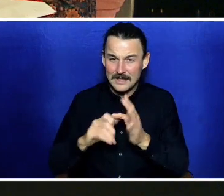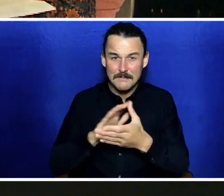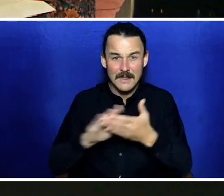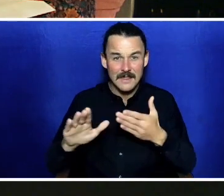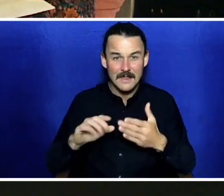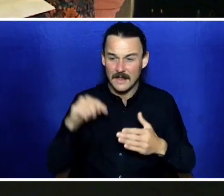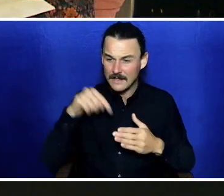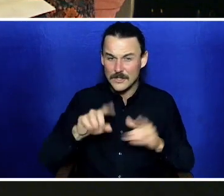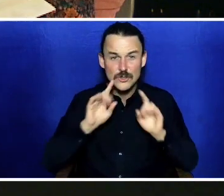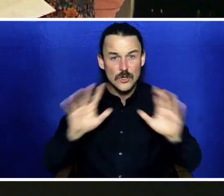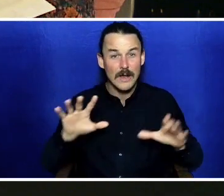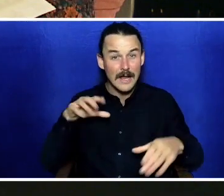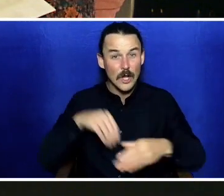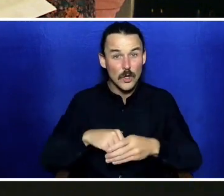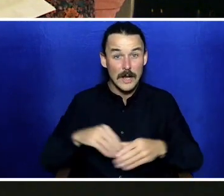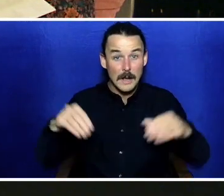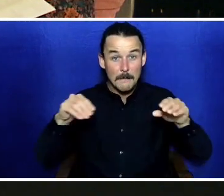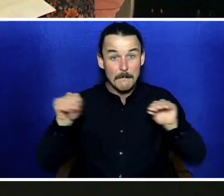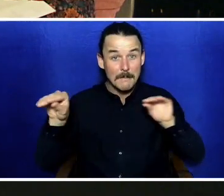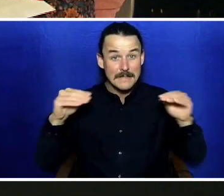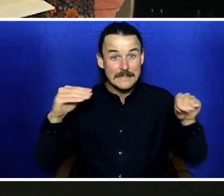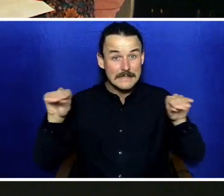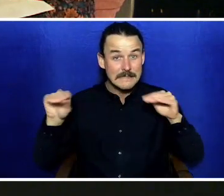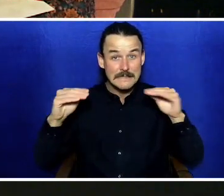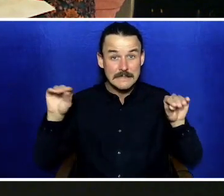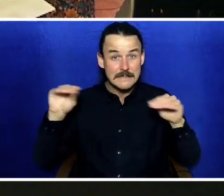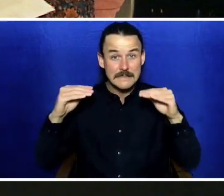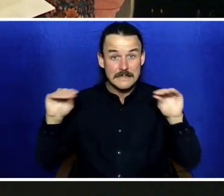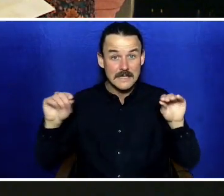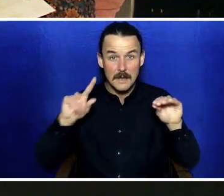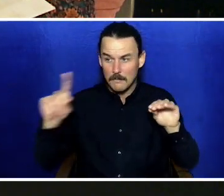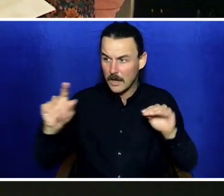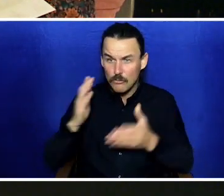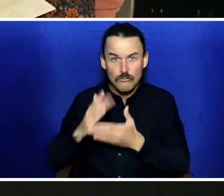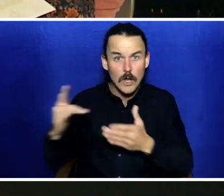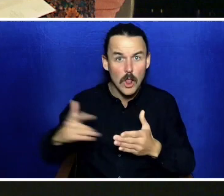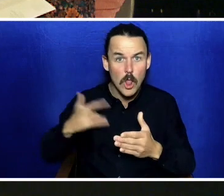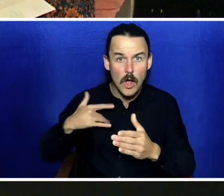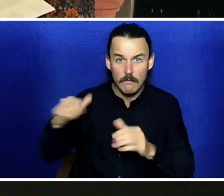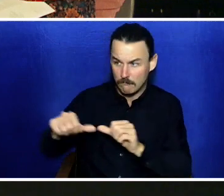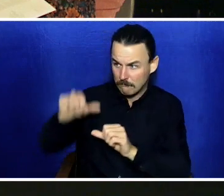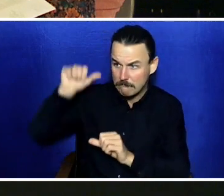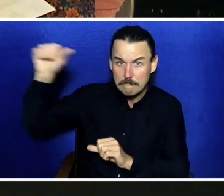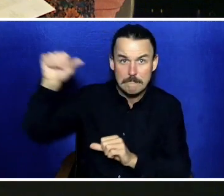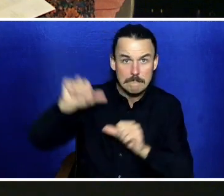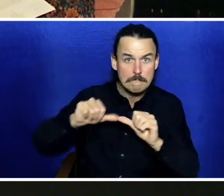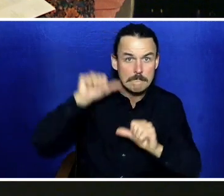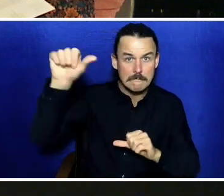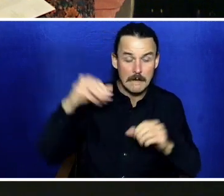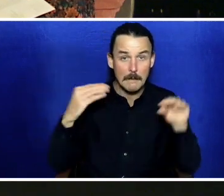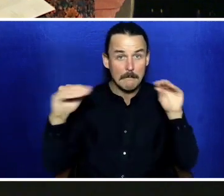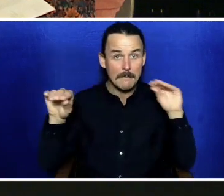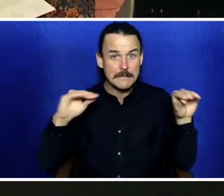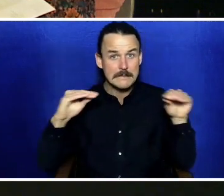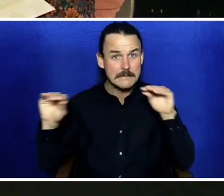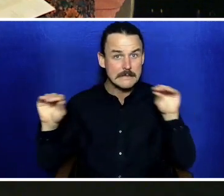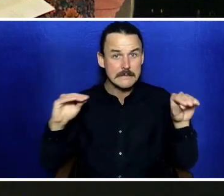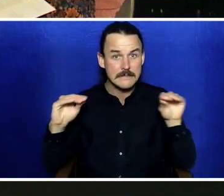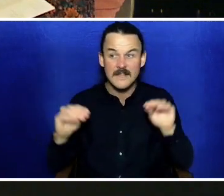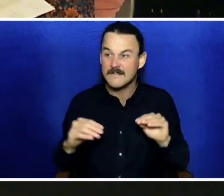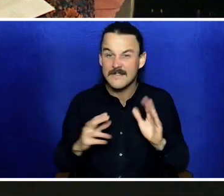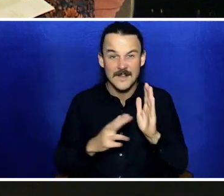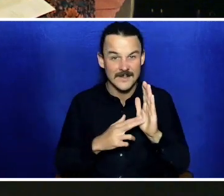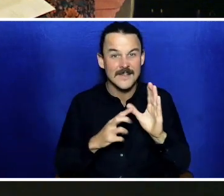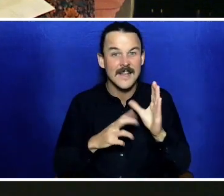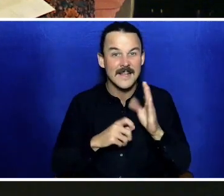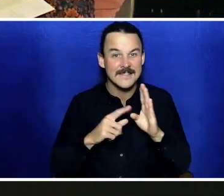amazing puppeteers that work with us through Nancy Black's Black Hole Theatre. And really, the singers and the puppets become one. So the